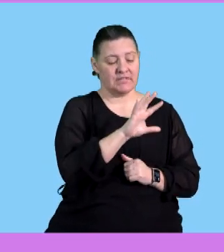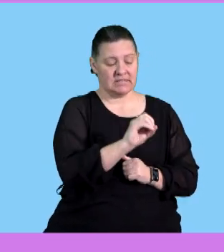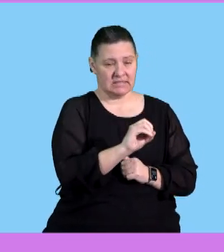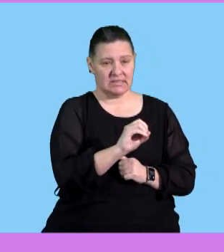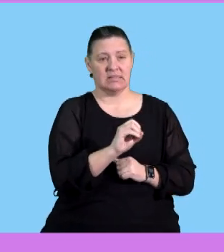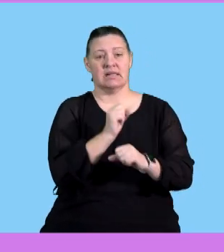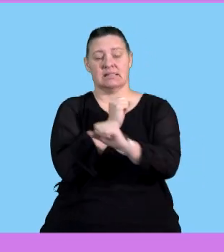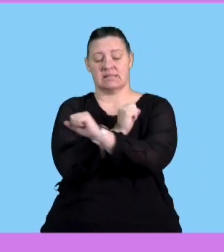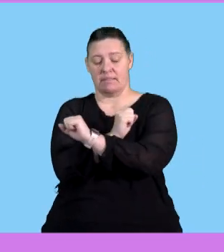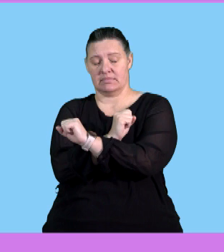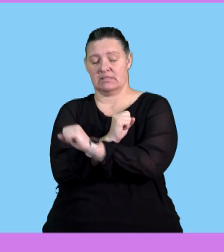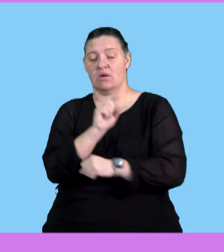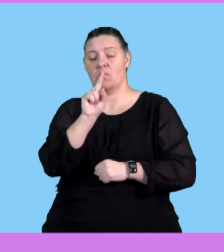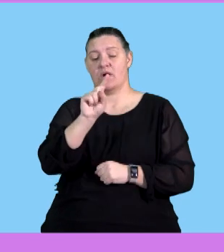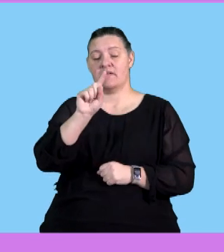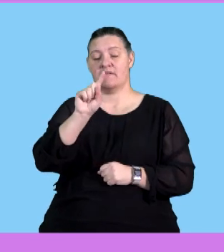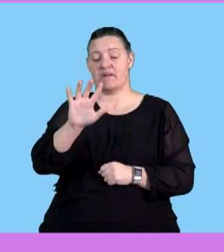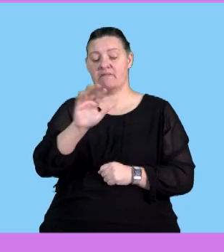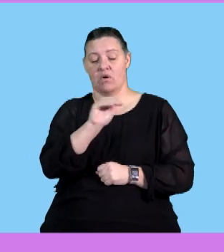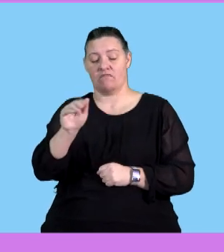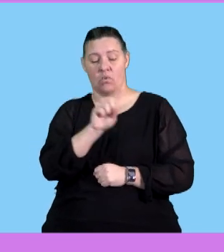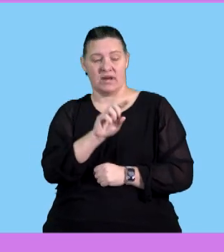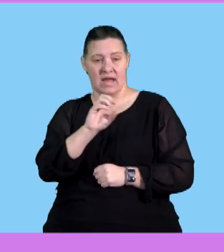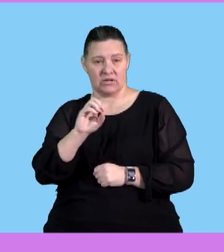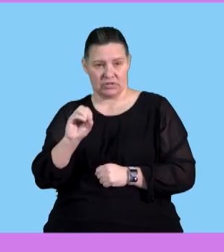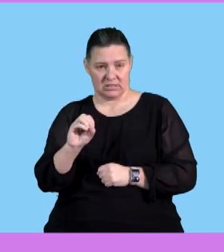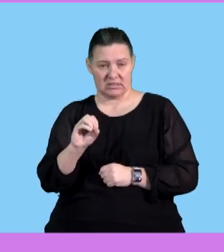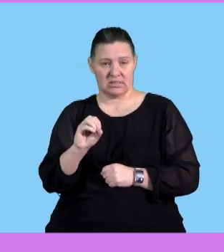have 450 multiplied by